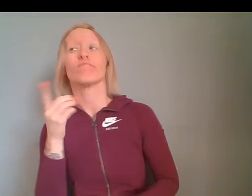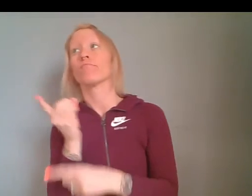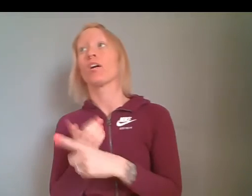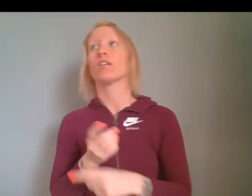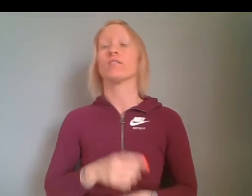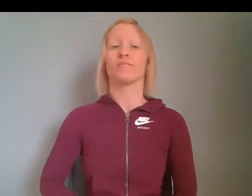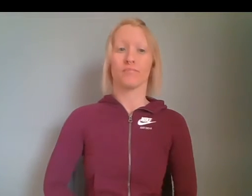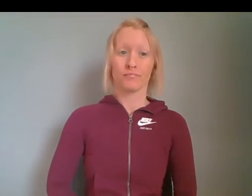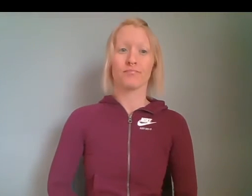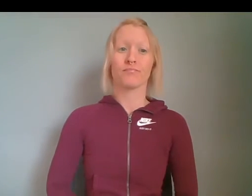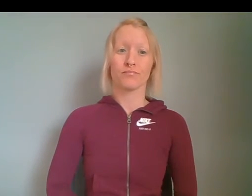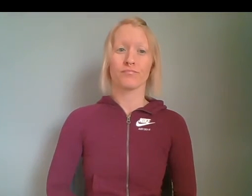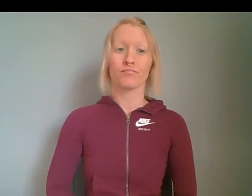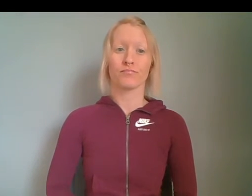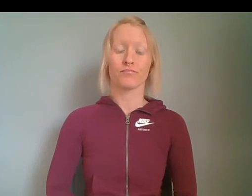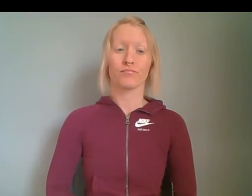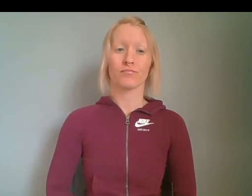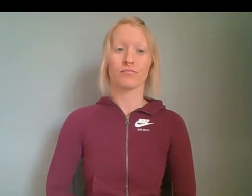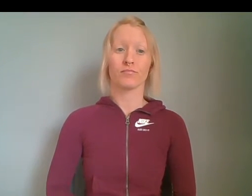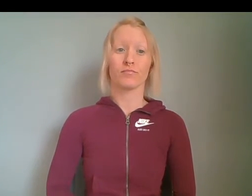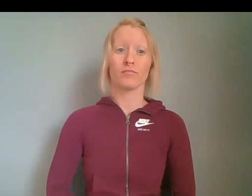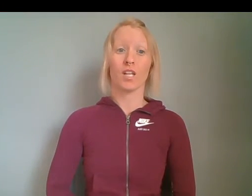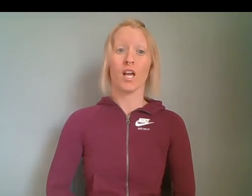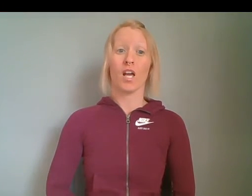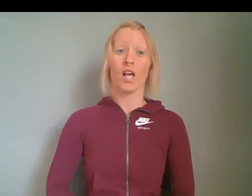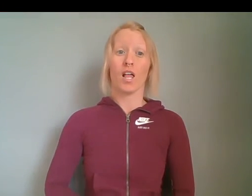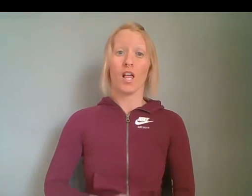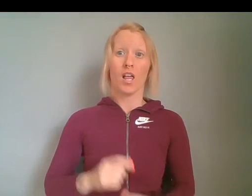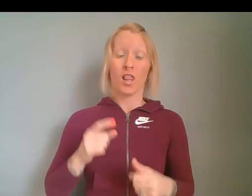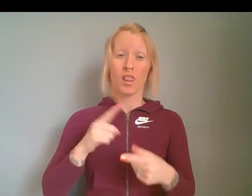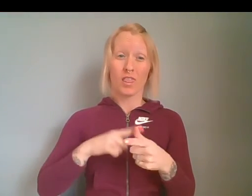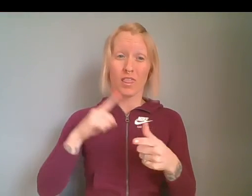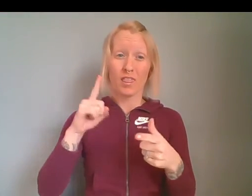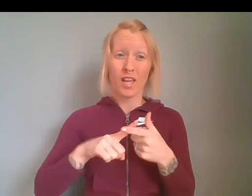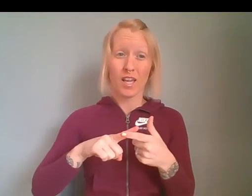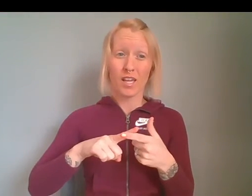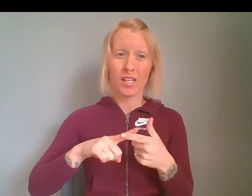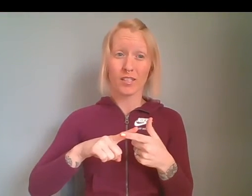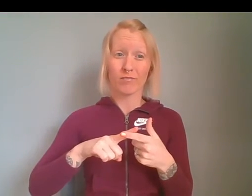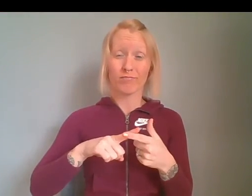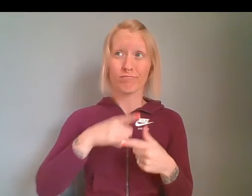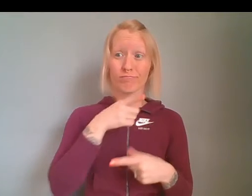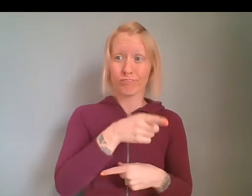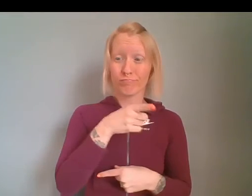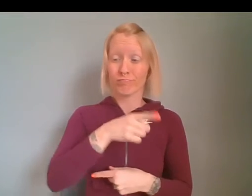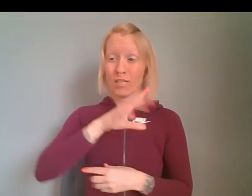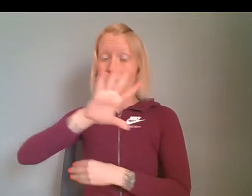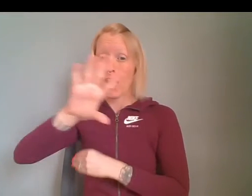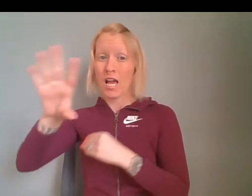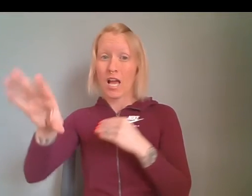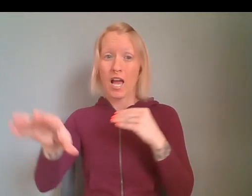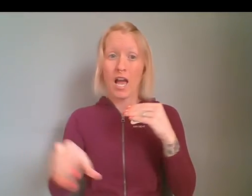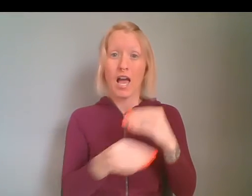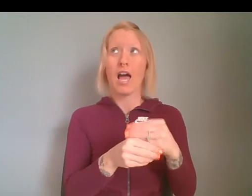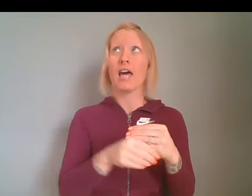if you add light energy, if you add light,